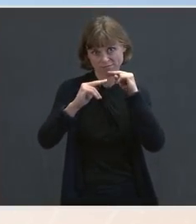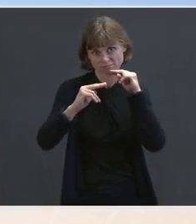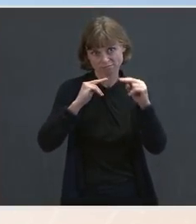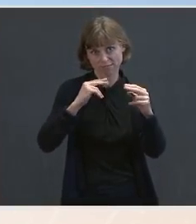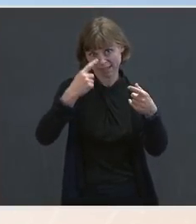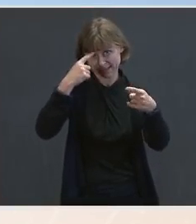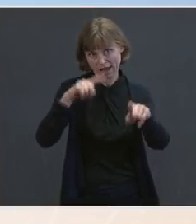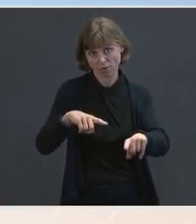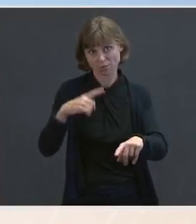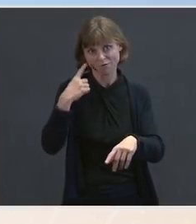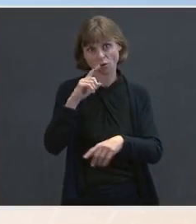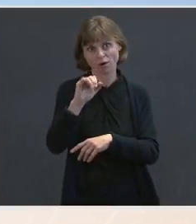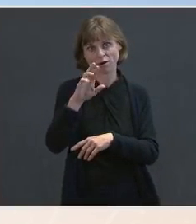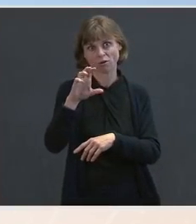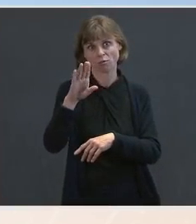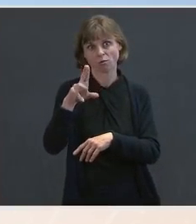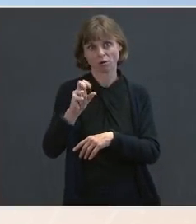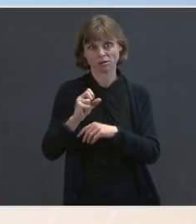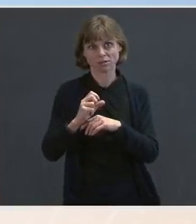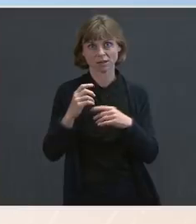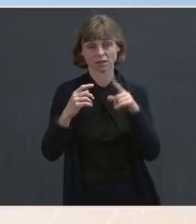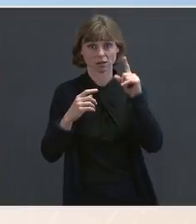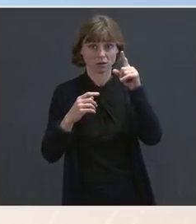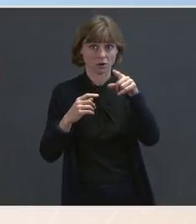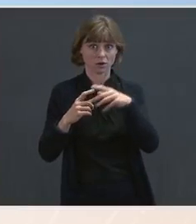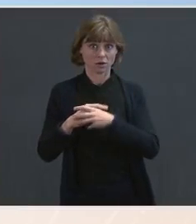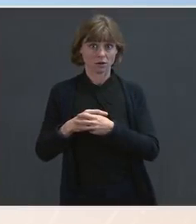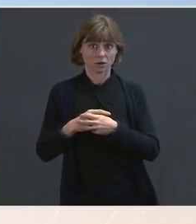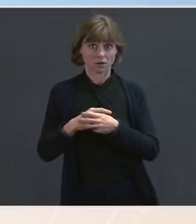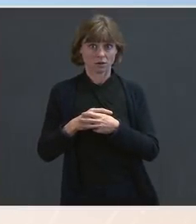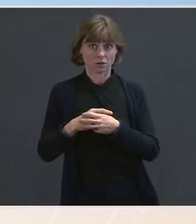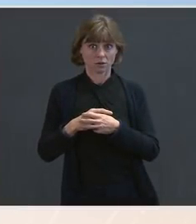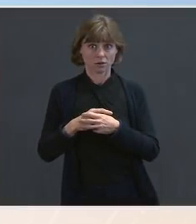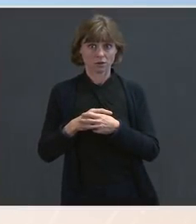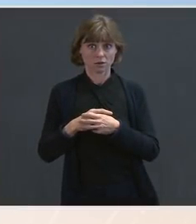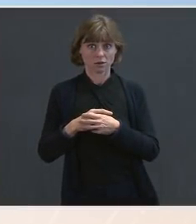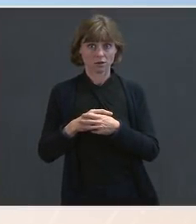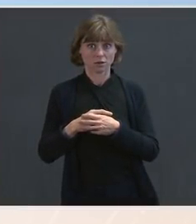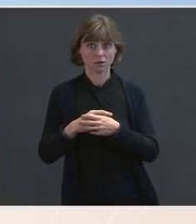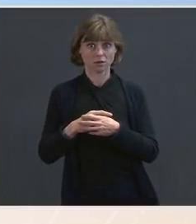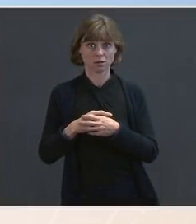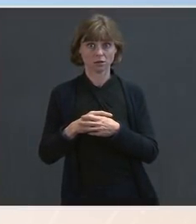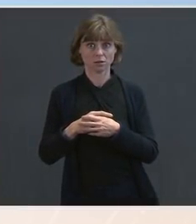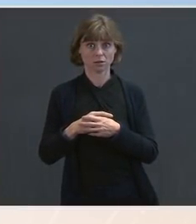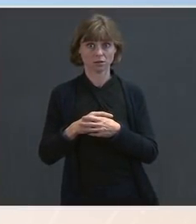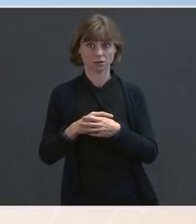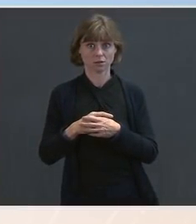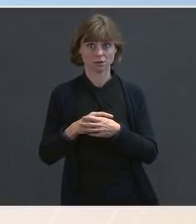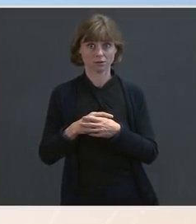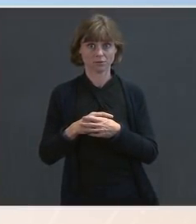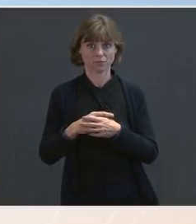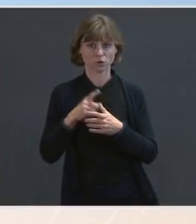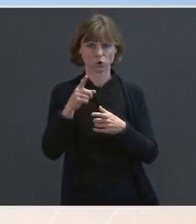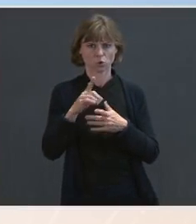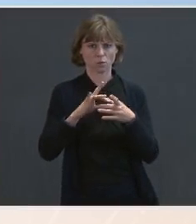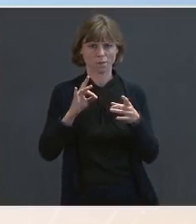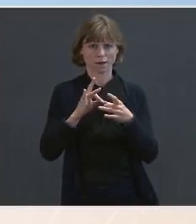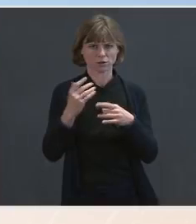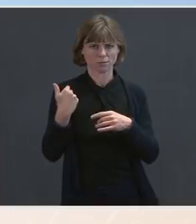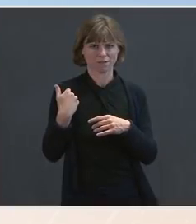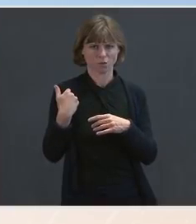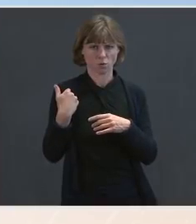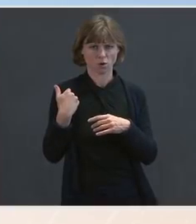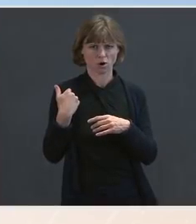terms of additional steps, I don't have anything to preview for you. Go ahead. Thank you, Jen. You mentioned earlier on